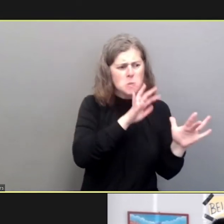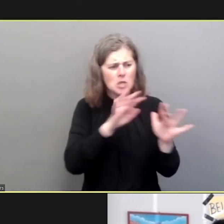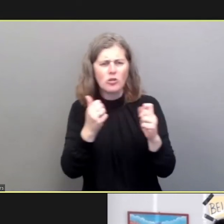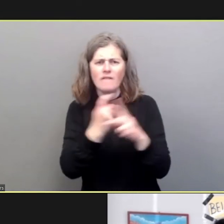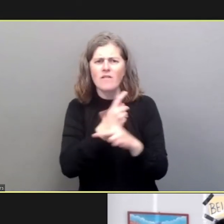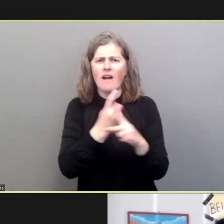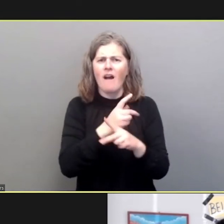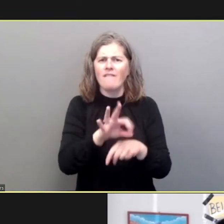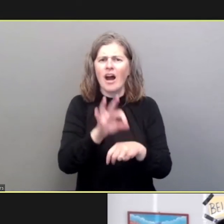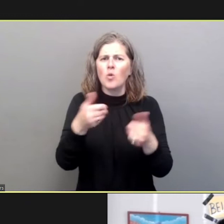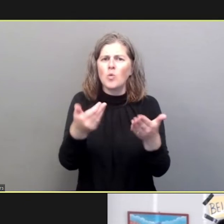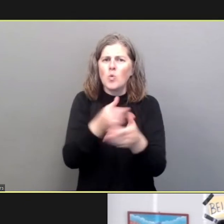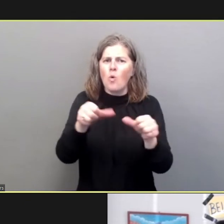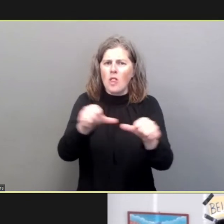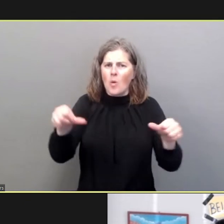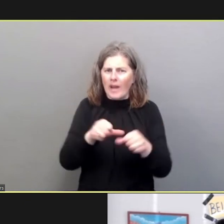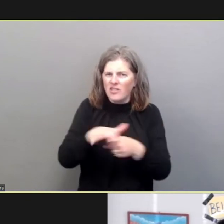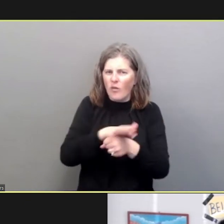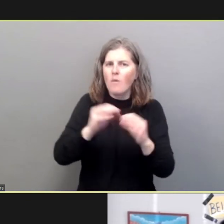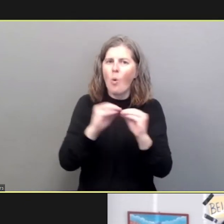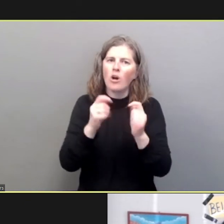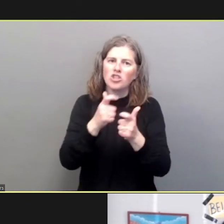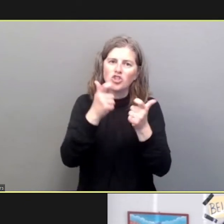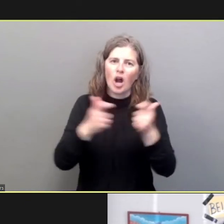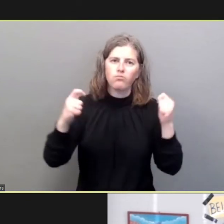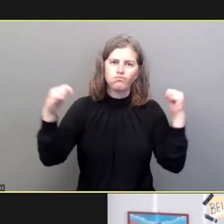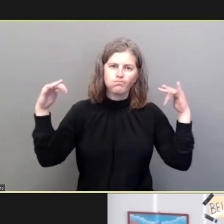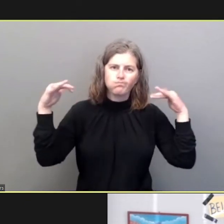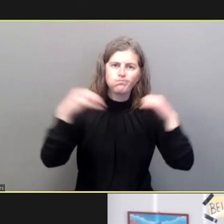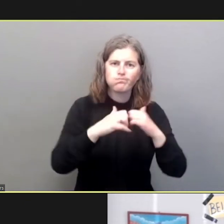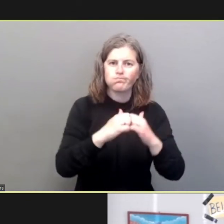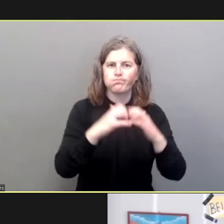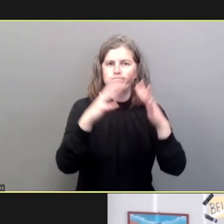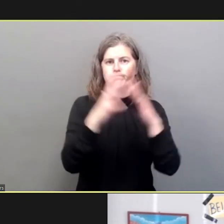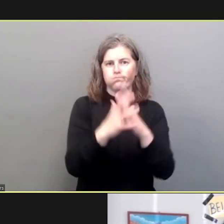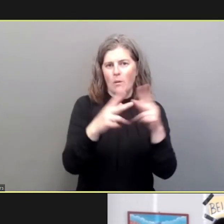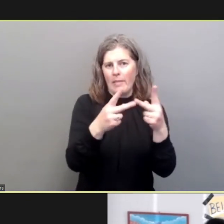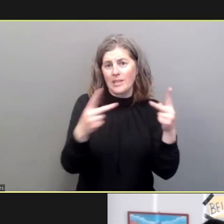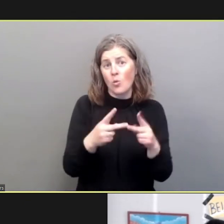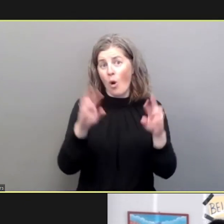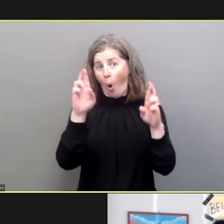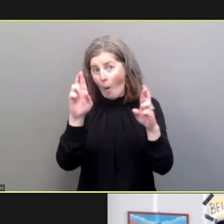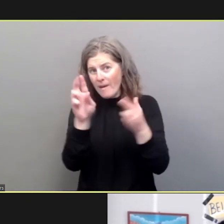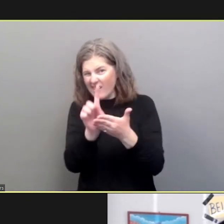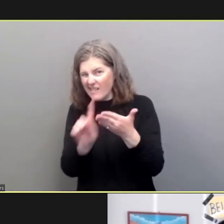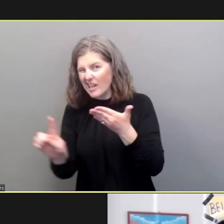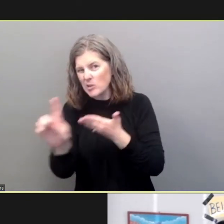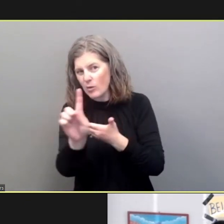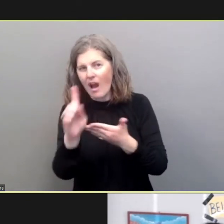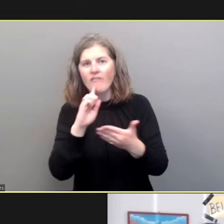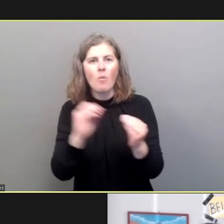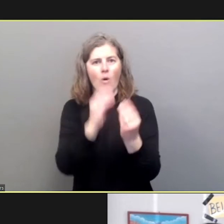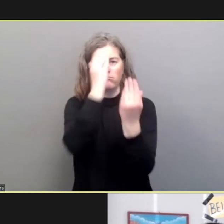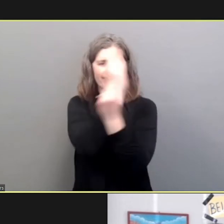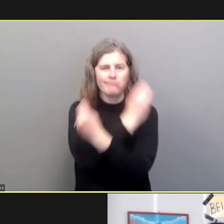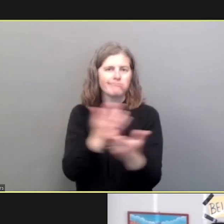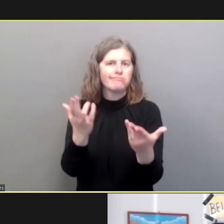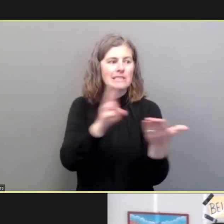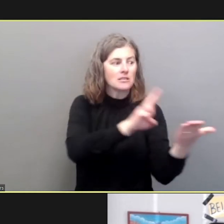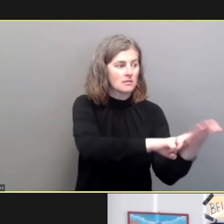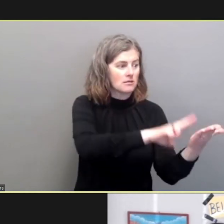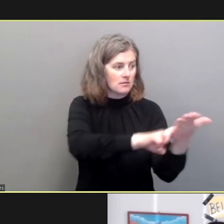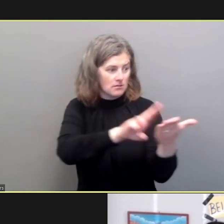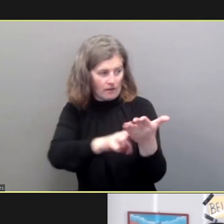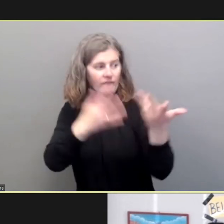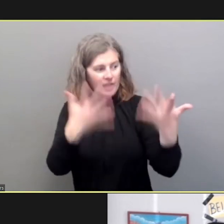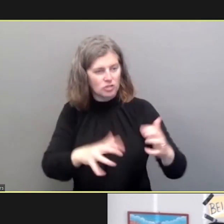new locations for those larger vaccination sites. So we're hoping by next week, we'll have several contracts signed so that there'll